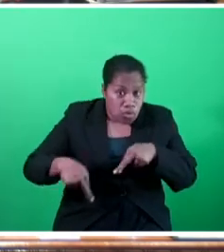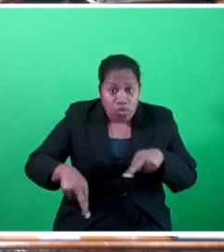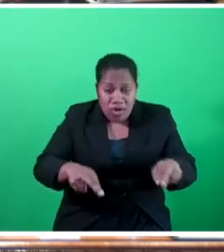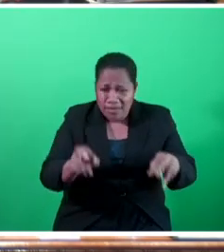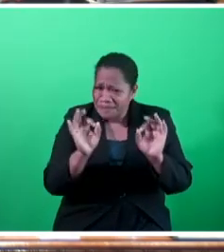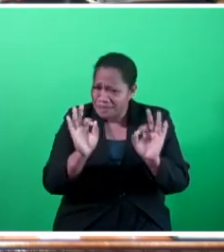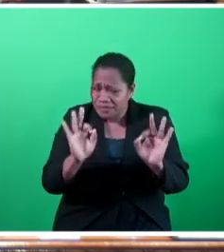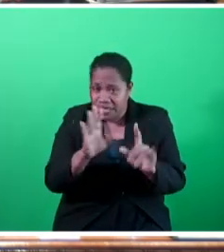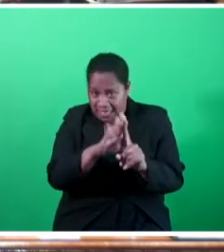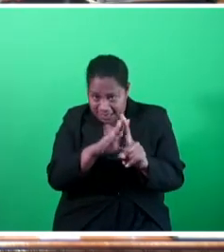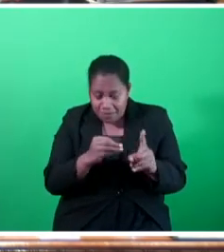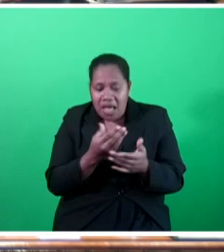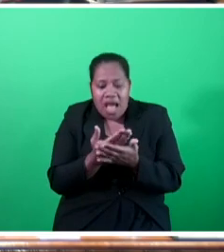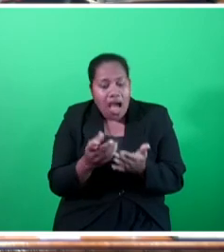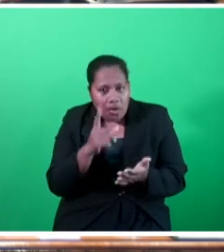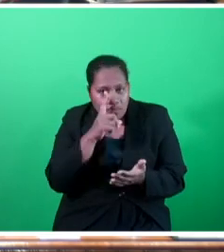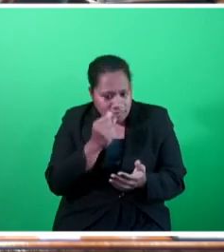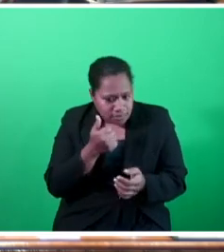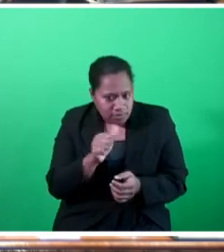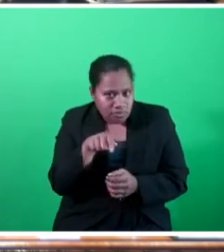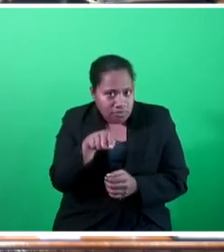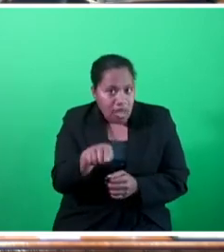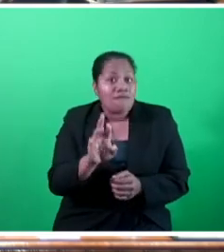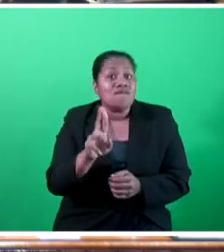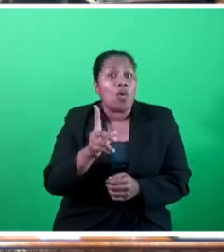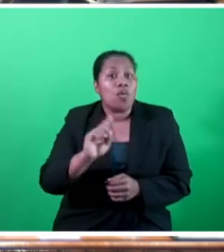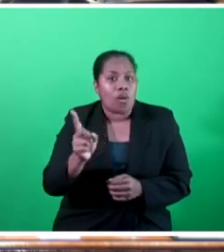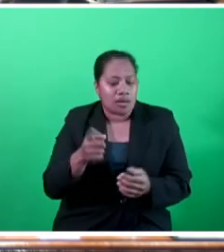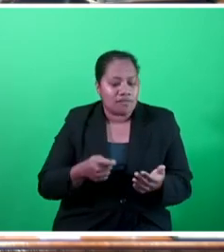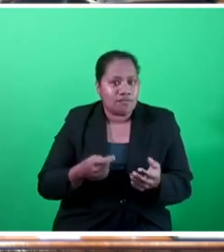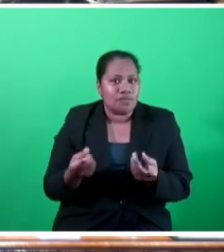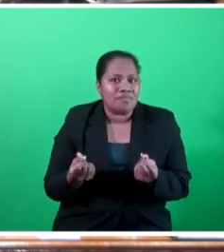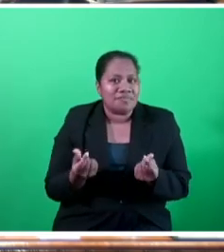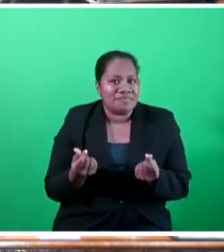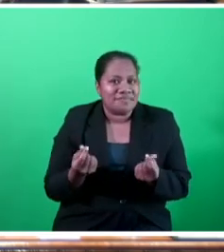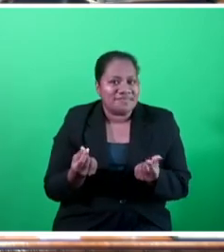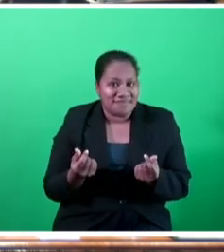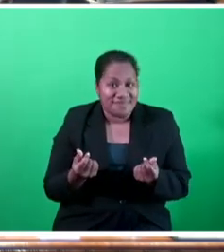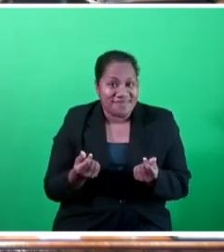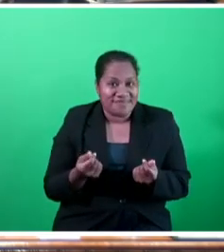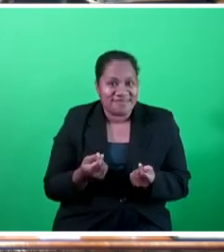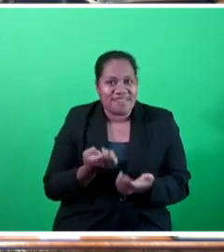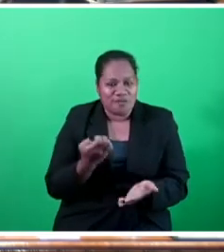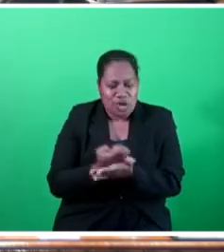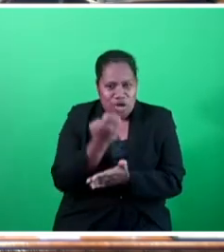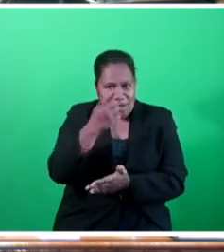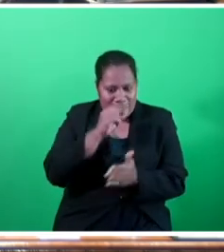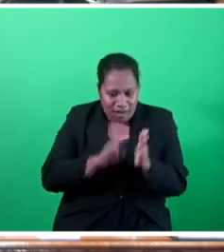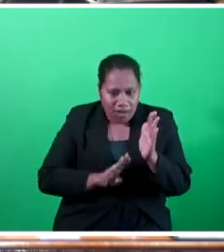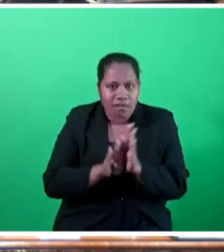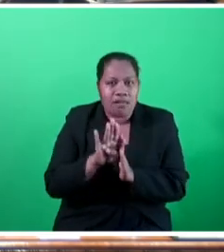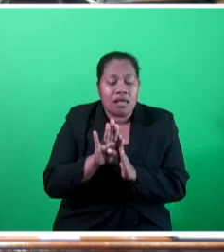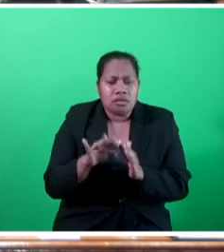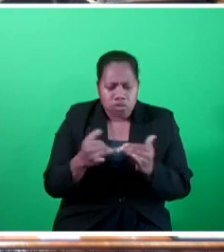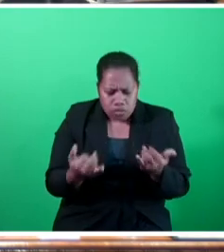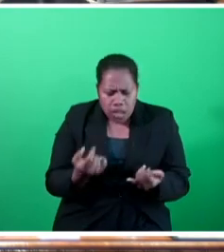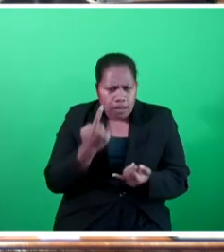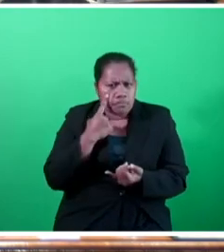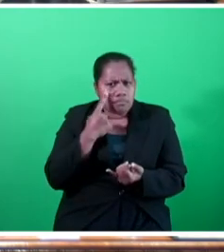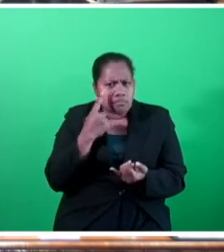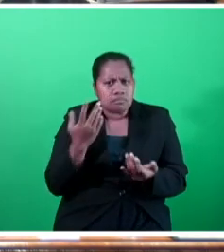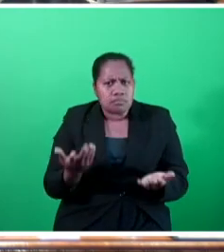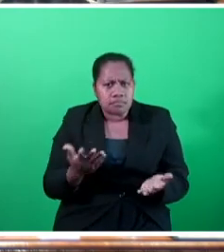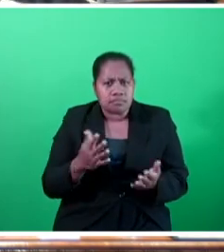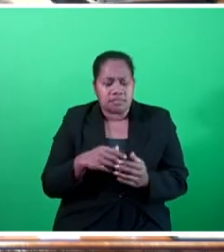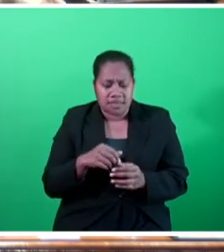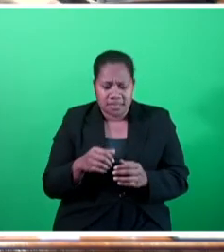make use of the systems to create economic activity. Of course, Mr. Speaker, sir, we have now seen, and I know the subject